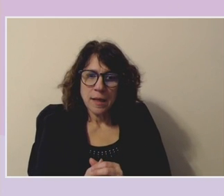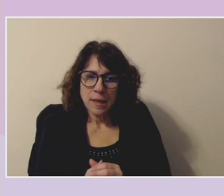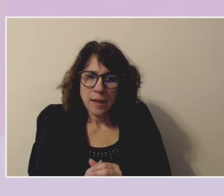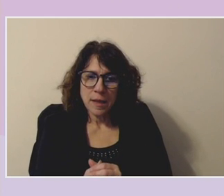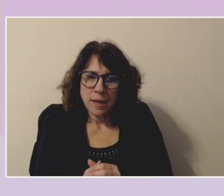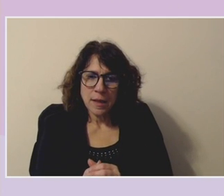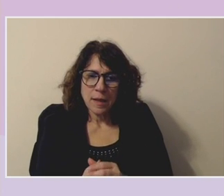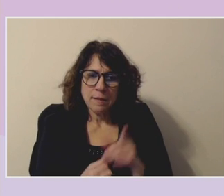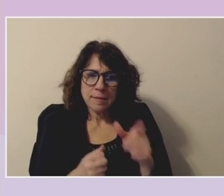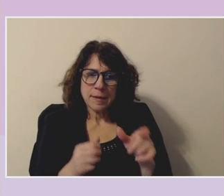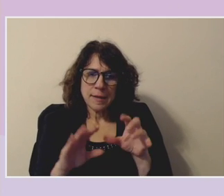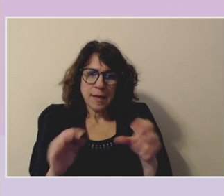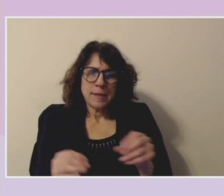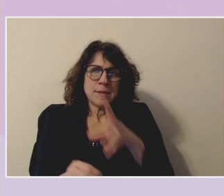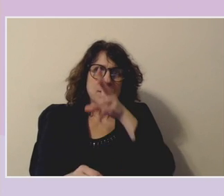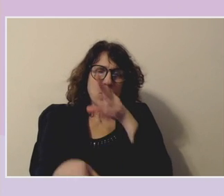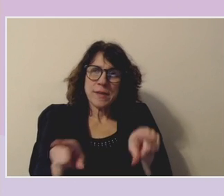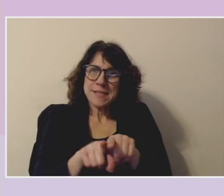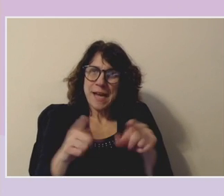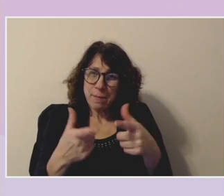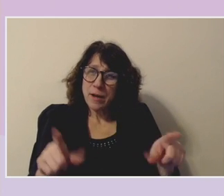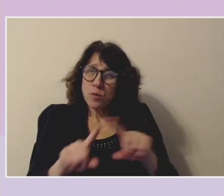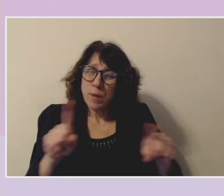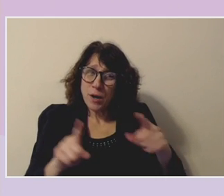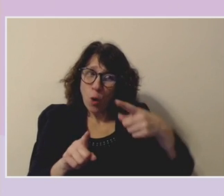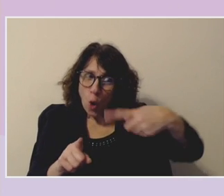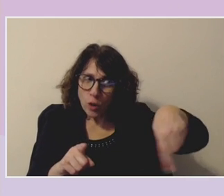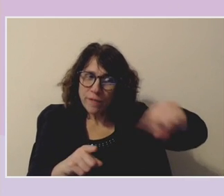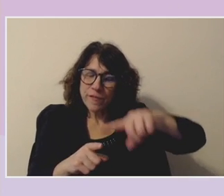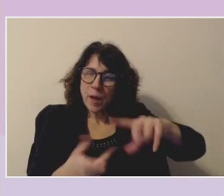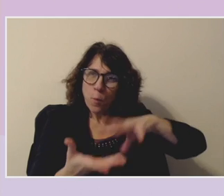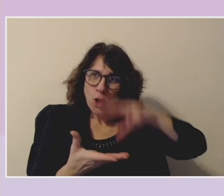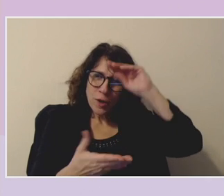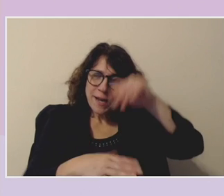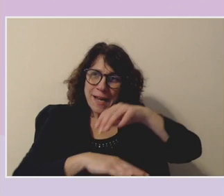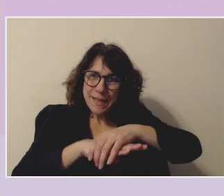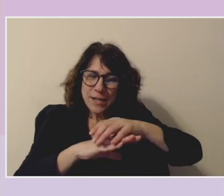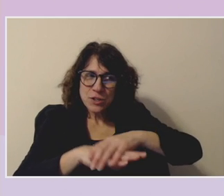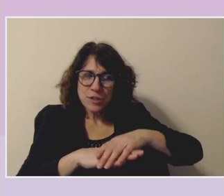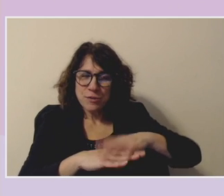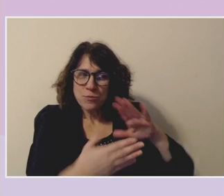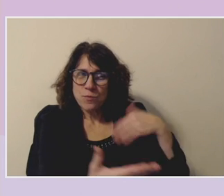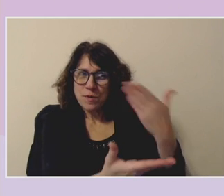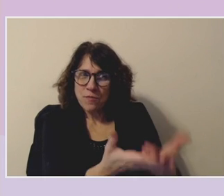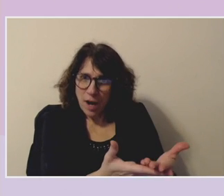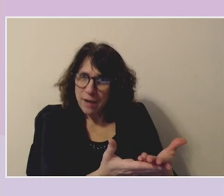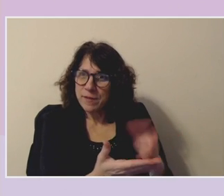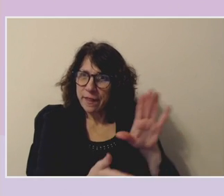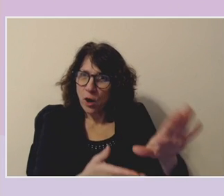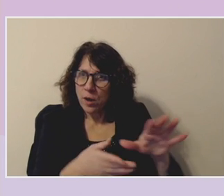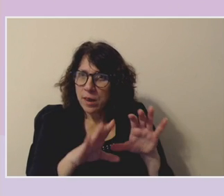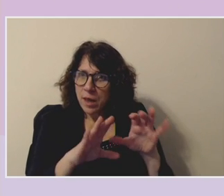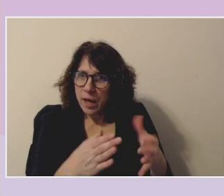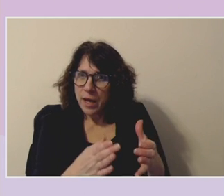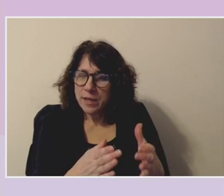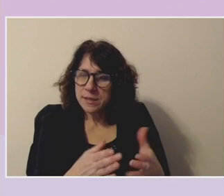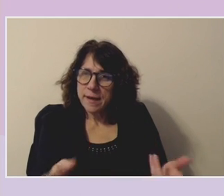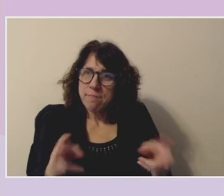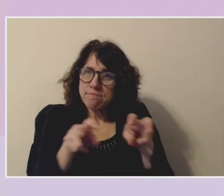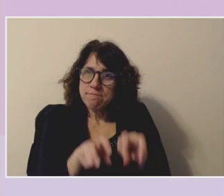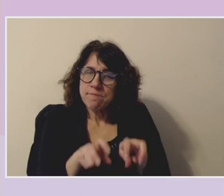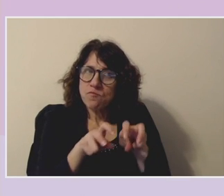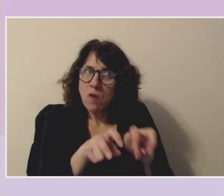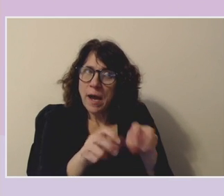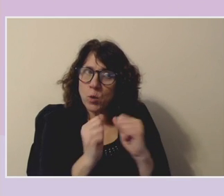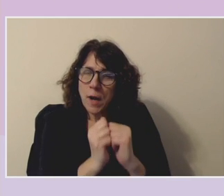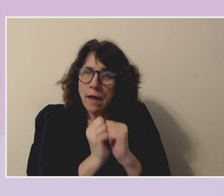they were all learning English. So in order to get to, you know, their classes and ride together and communicate, they